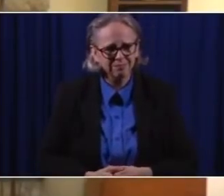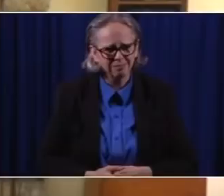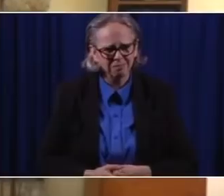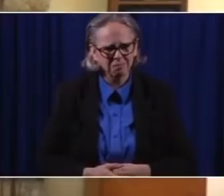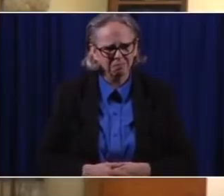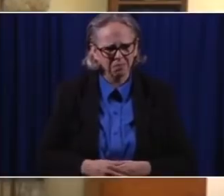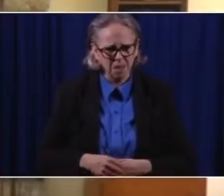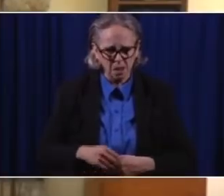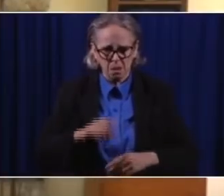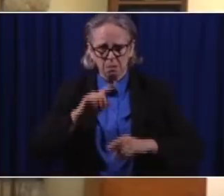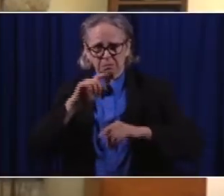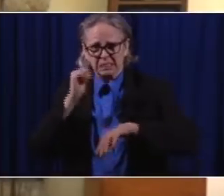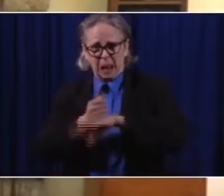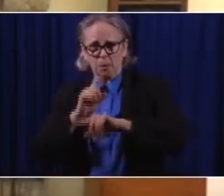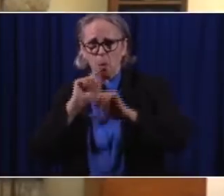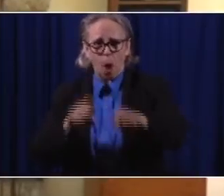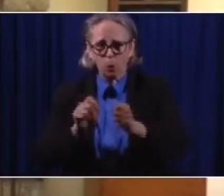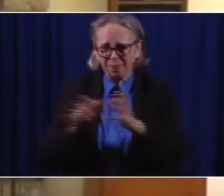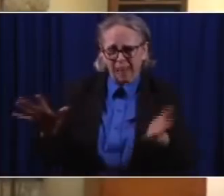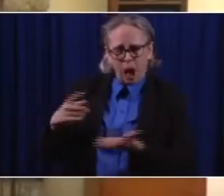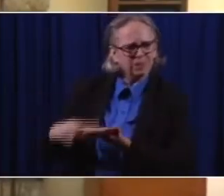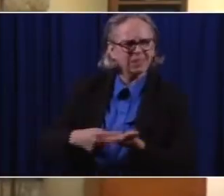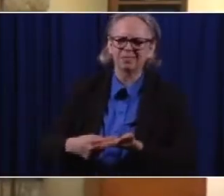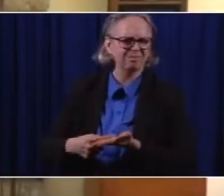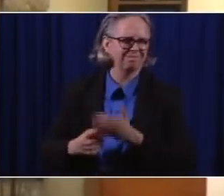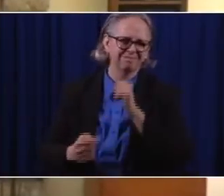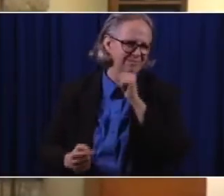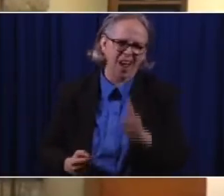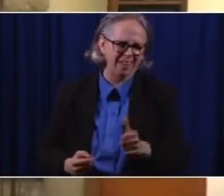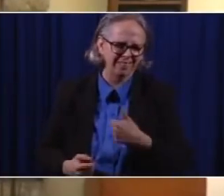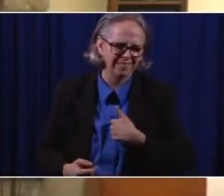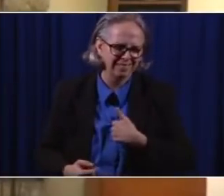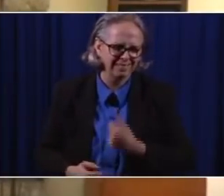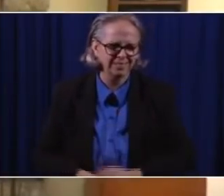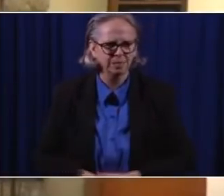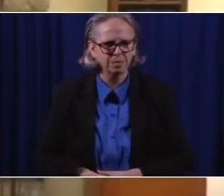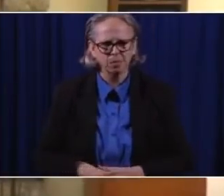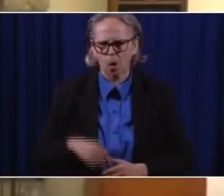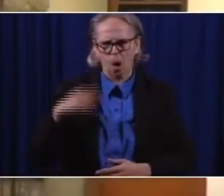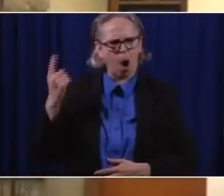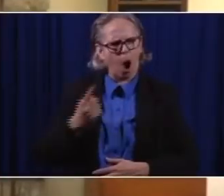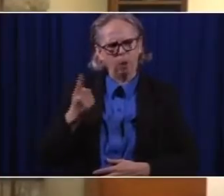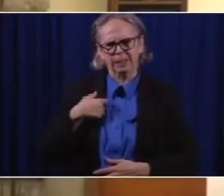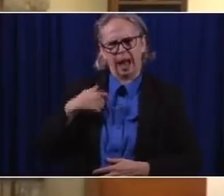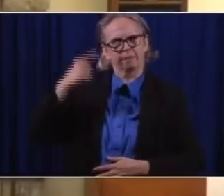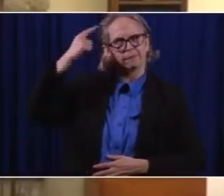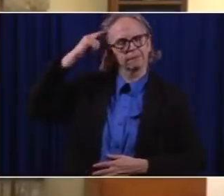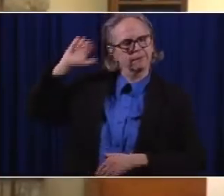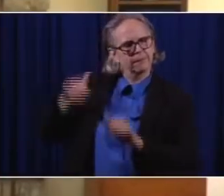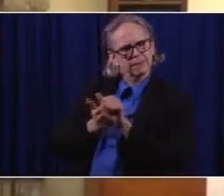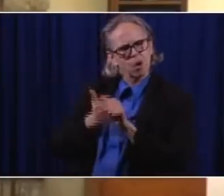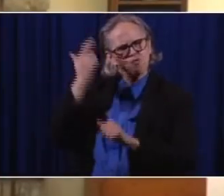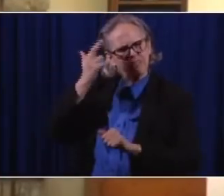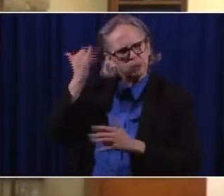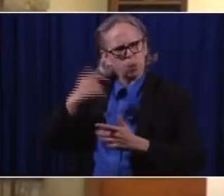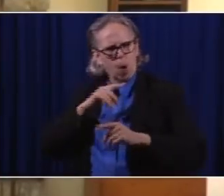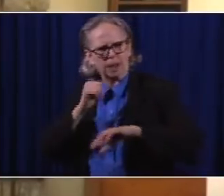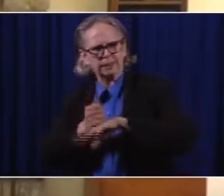unless we feel that it is a valid order. Sometimes a judge may disagree, and that's the way the system works.